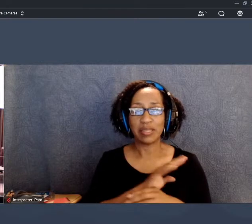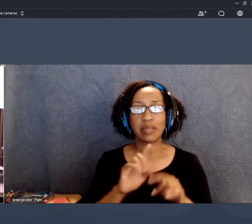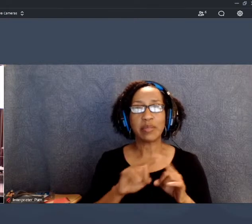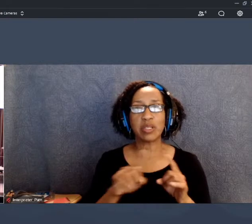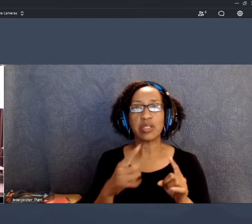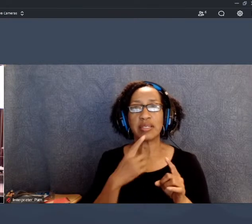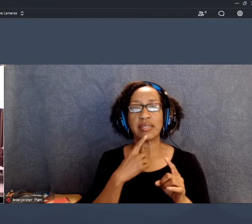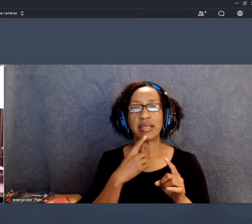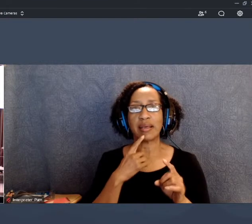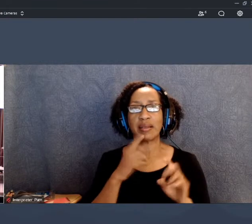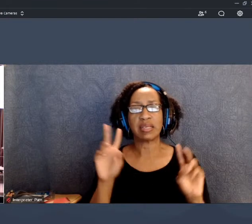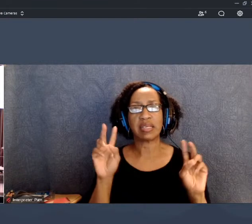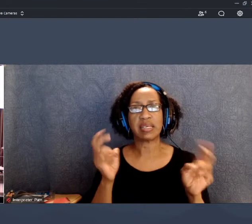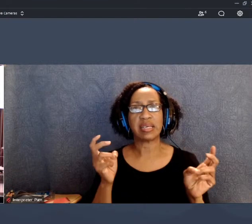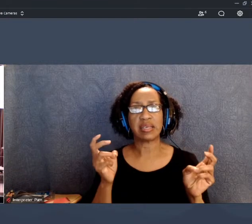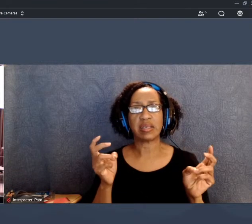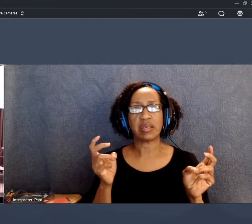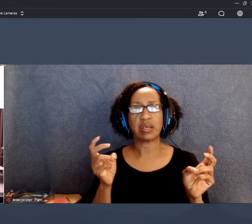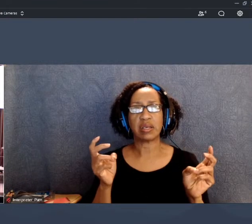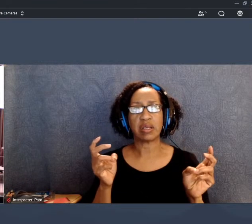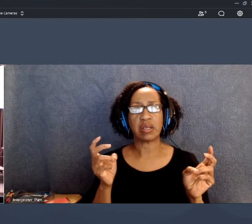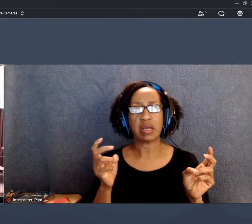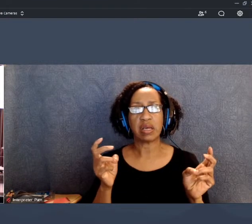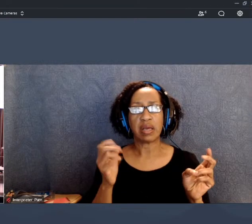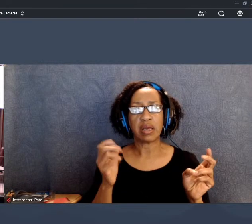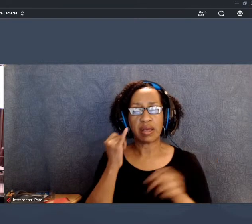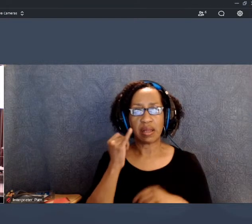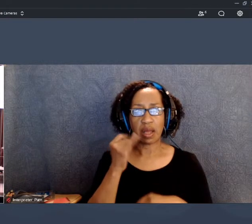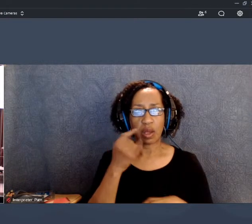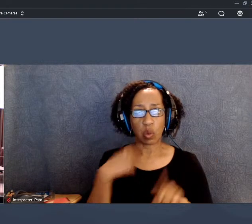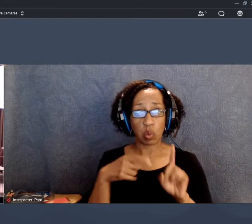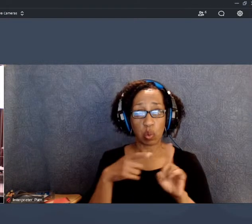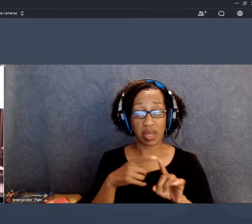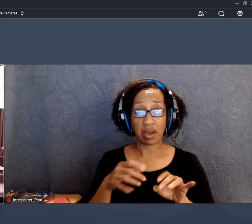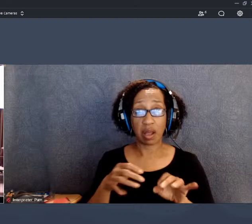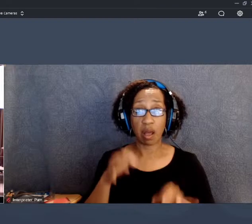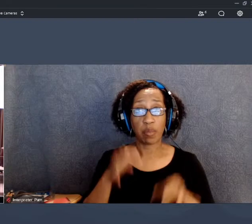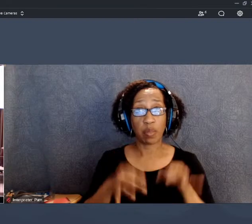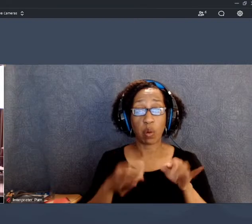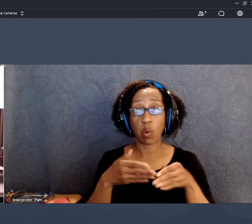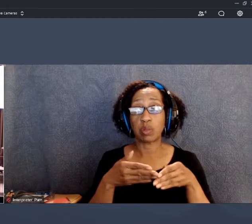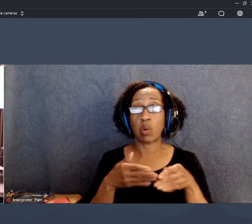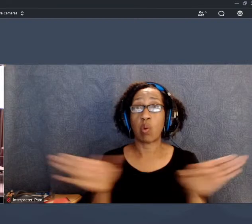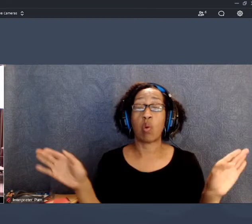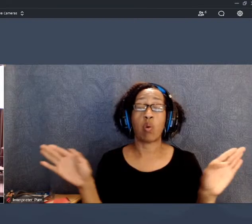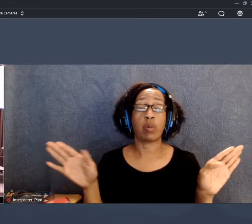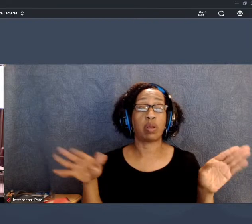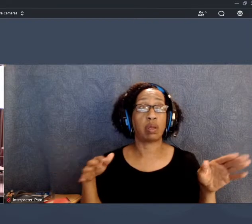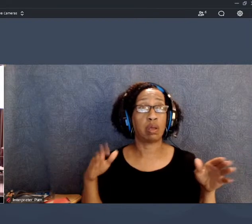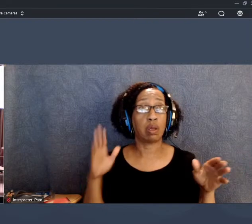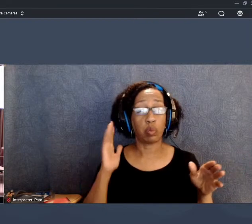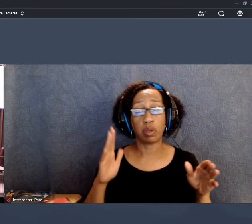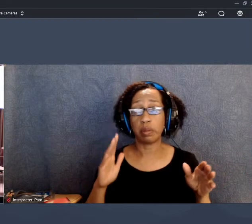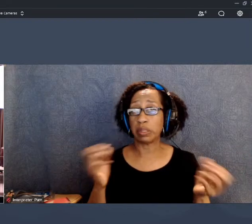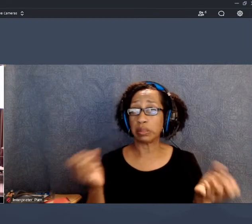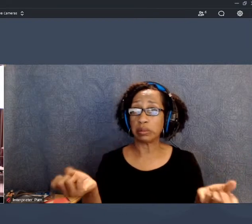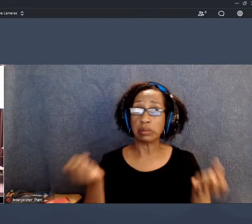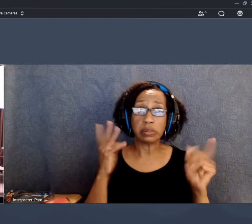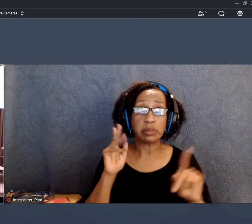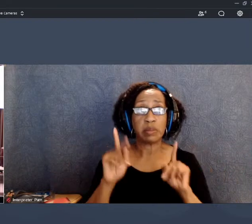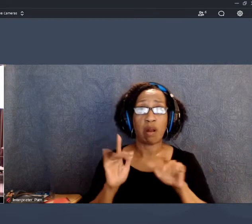is the floodgates of the courts reopening. And so she's still saying, please no to 6 months, and